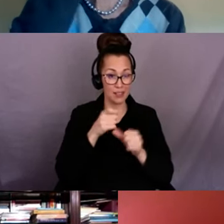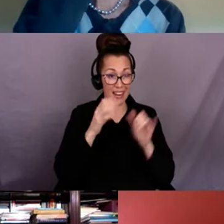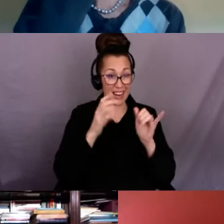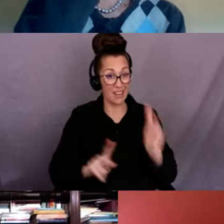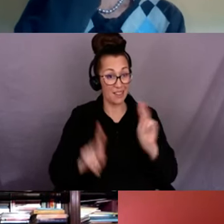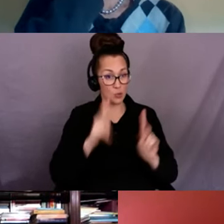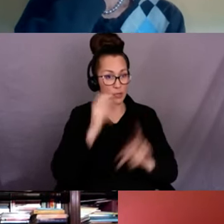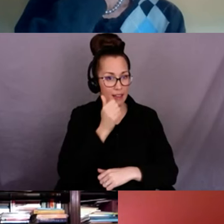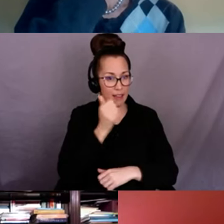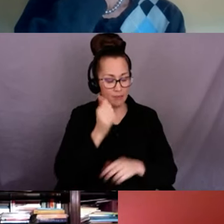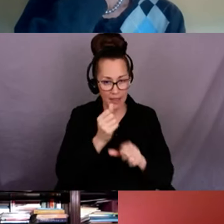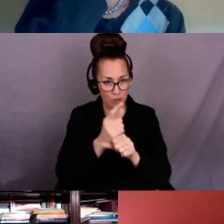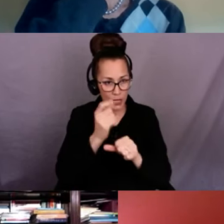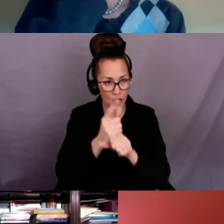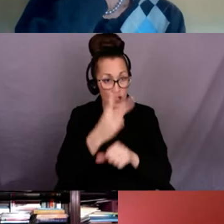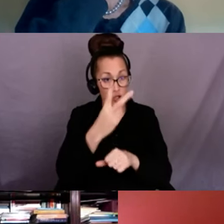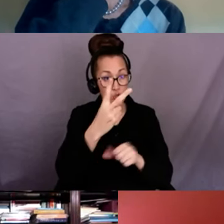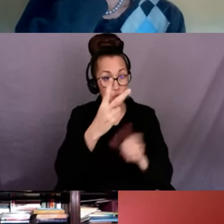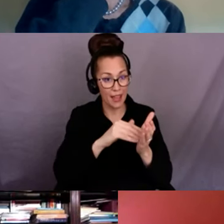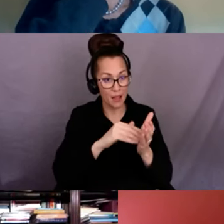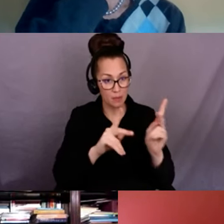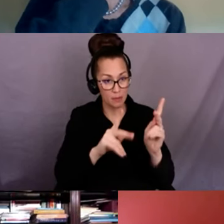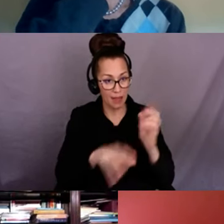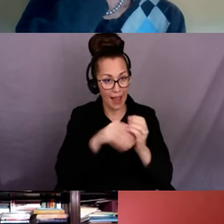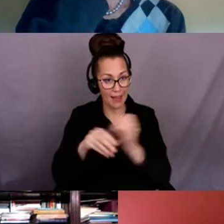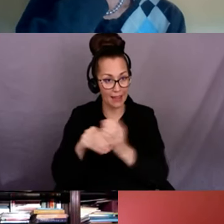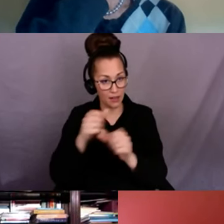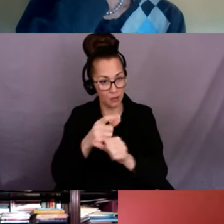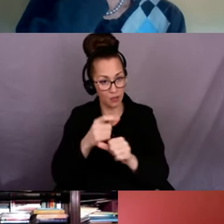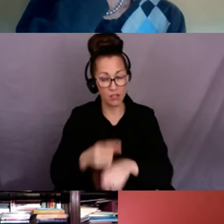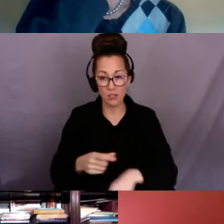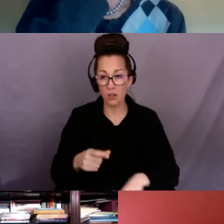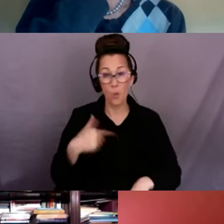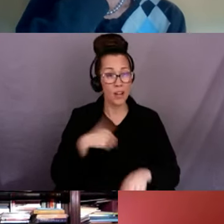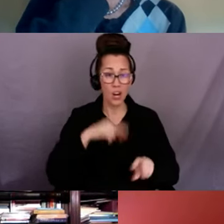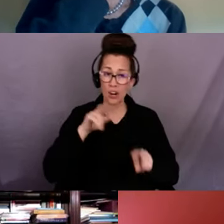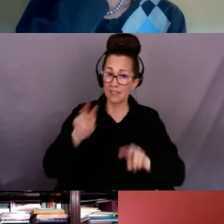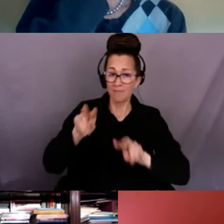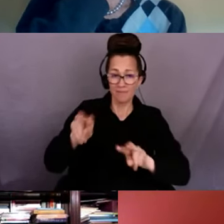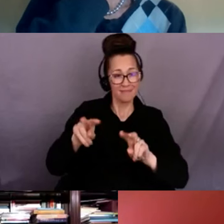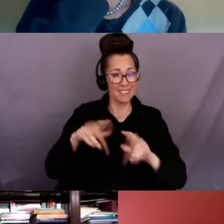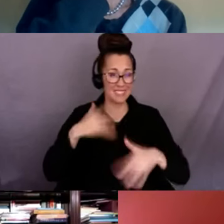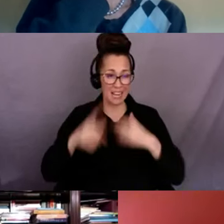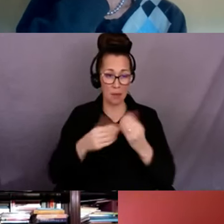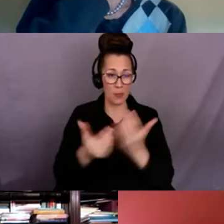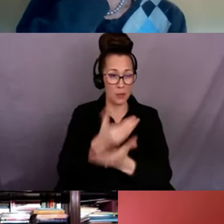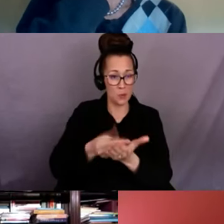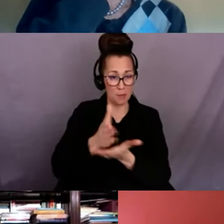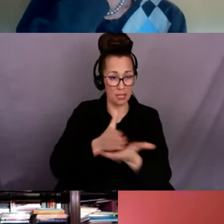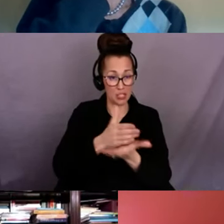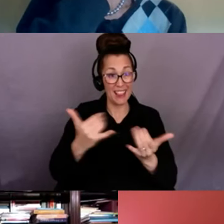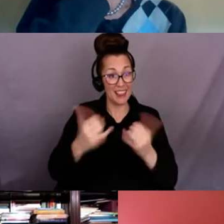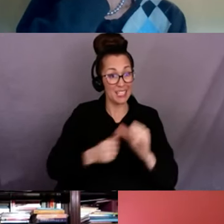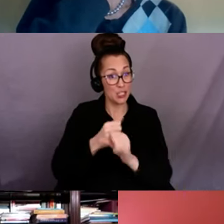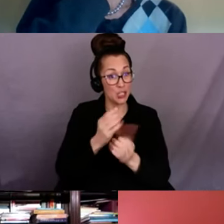we're very excited, you know, obviously about the budget. And I think what's important about the budget is that a lot of the priorities that are funded in this year's